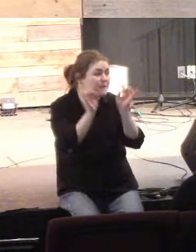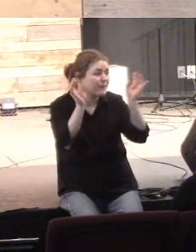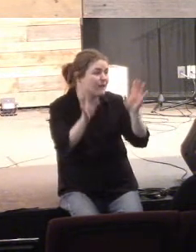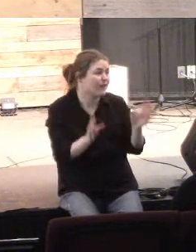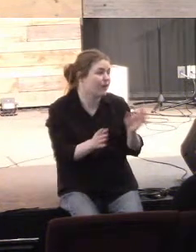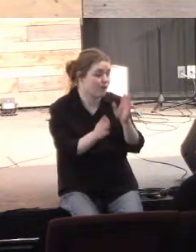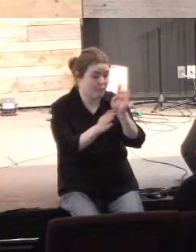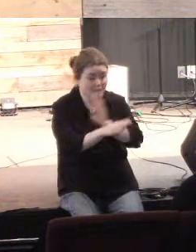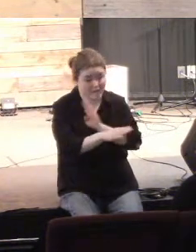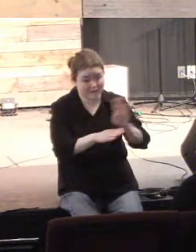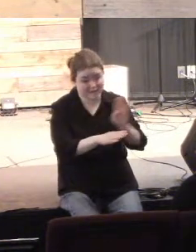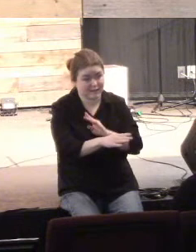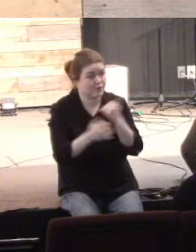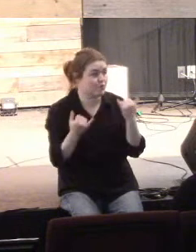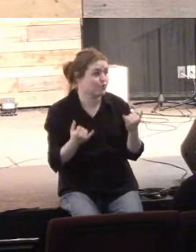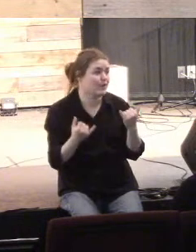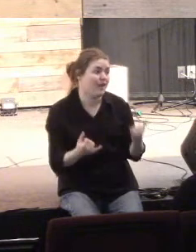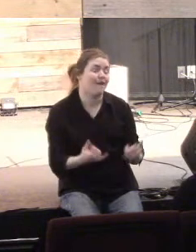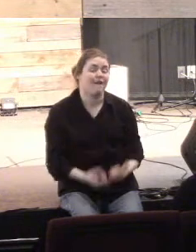sisters.